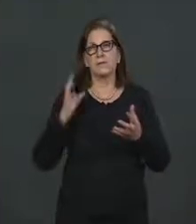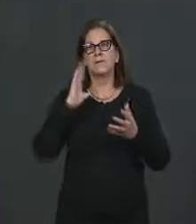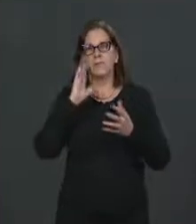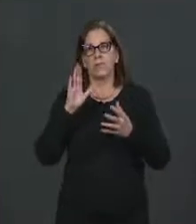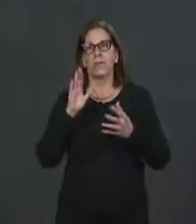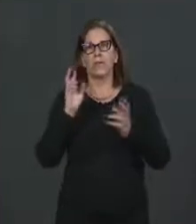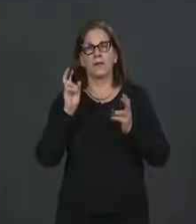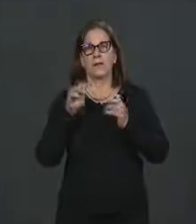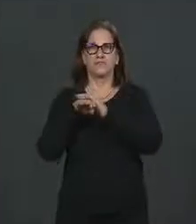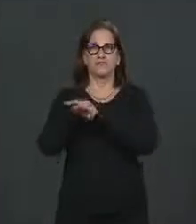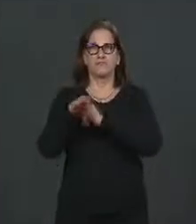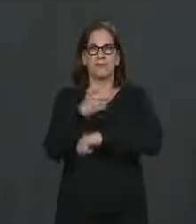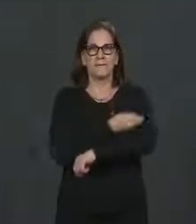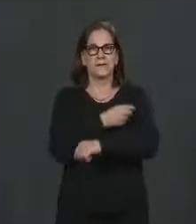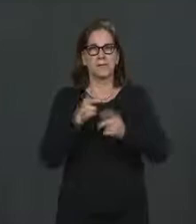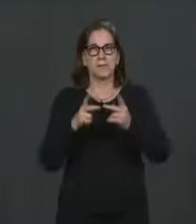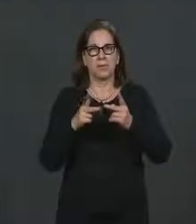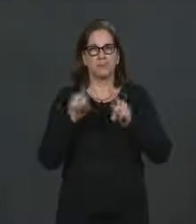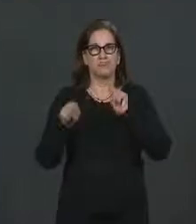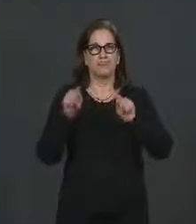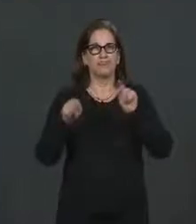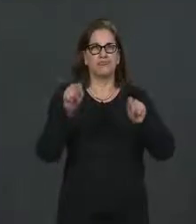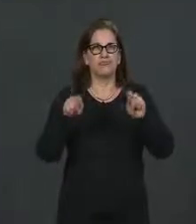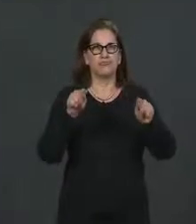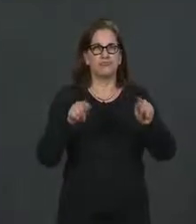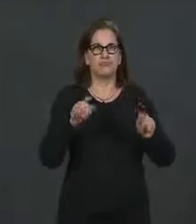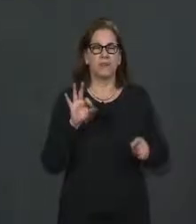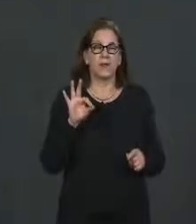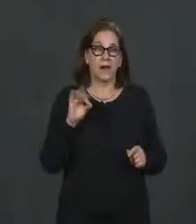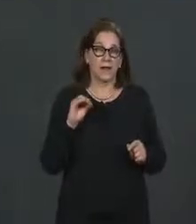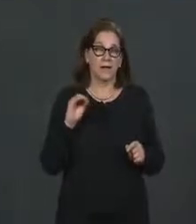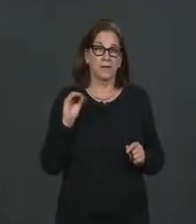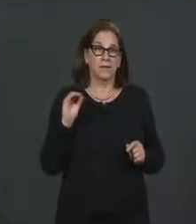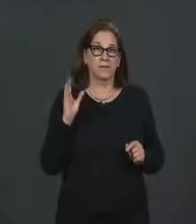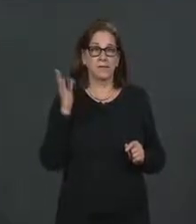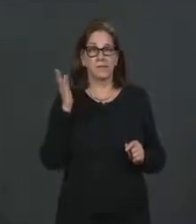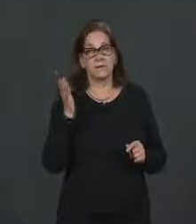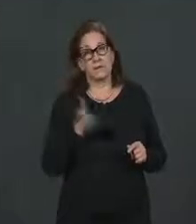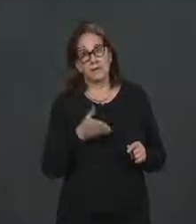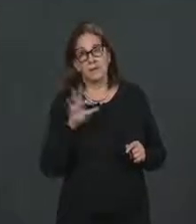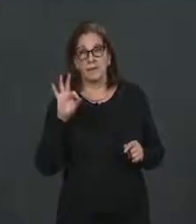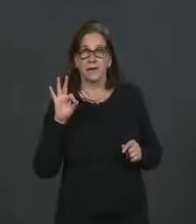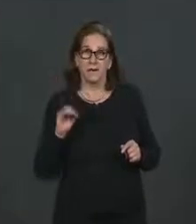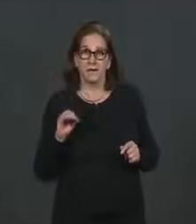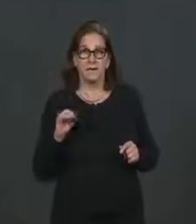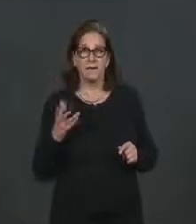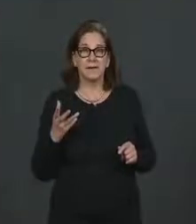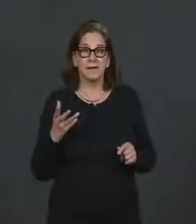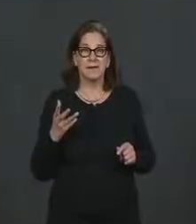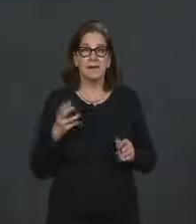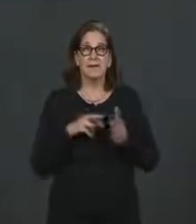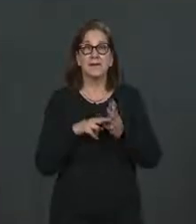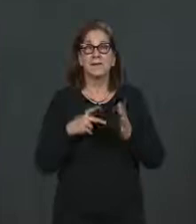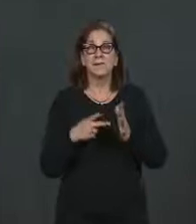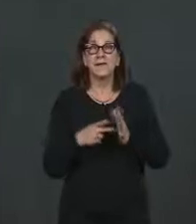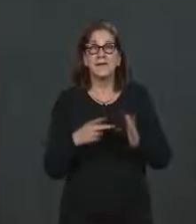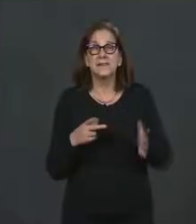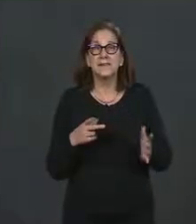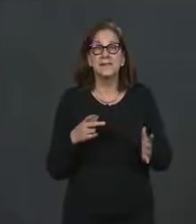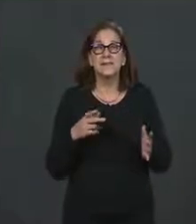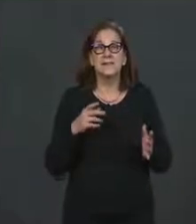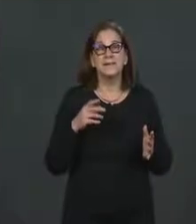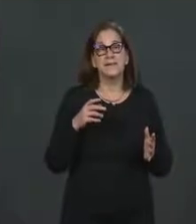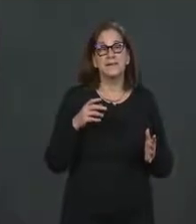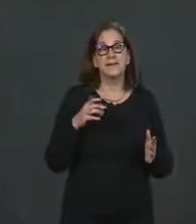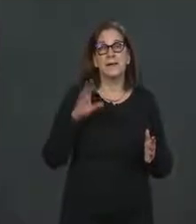toward 90-90 by April 19th. That is, by April 19th, 3 weeks from today, 90% of